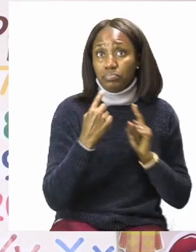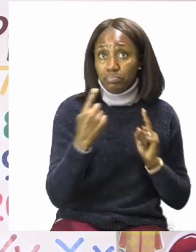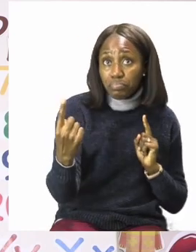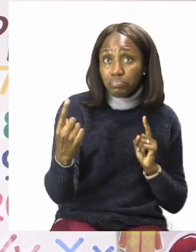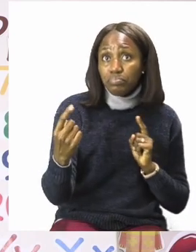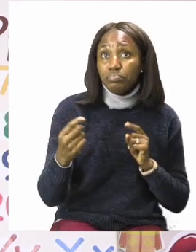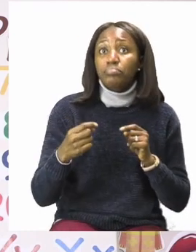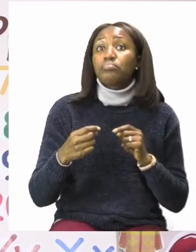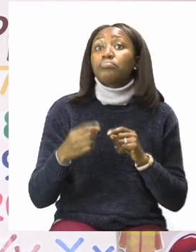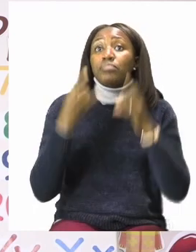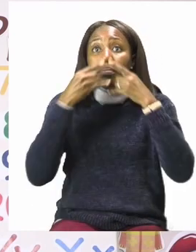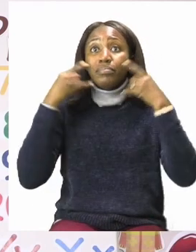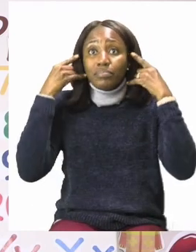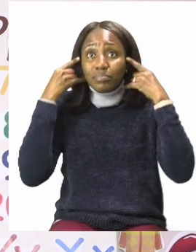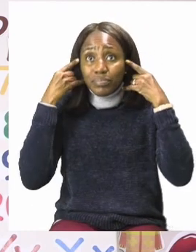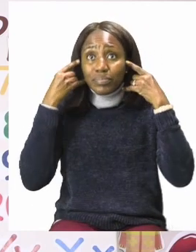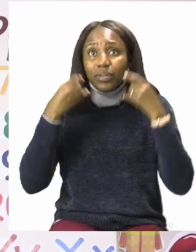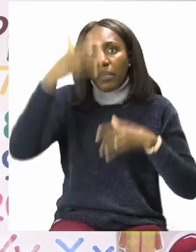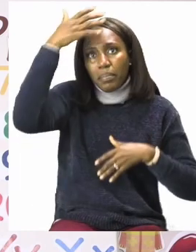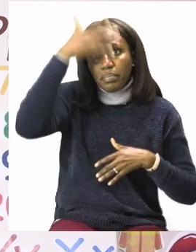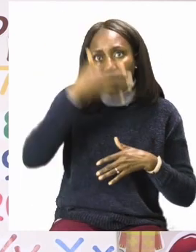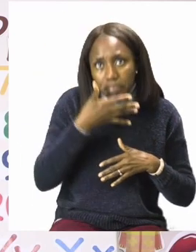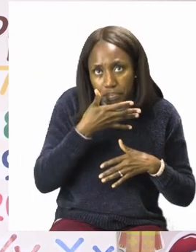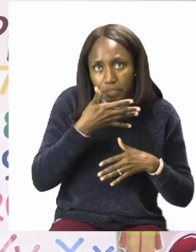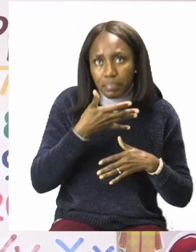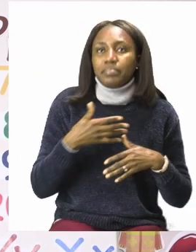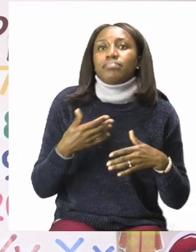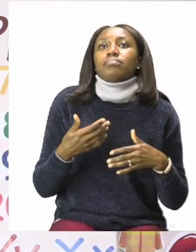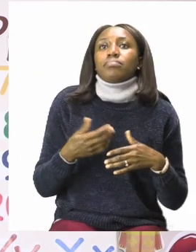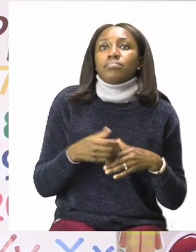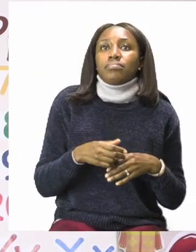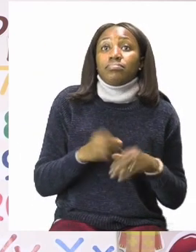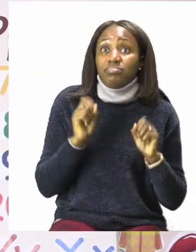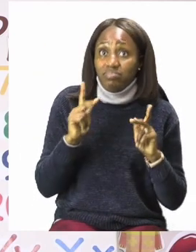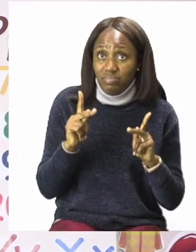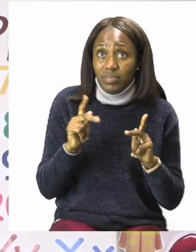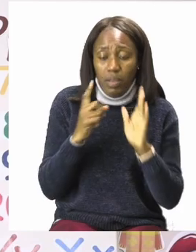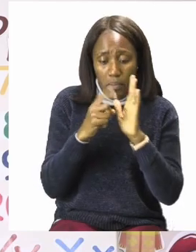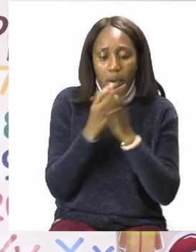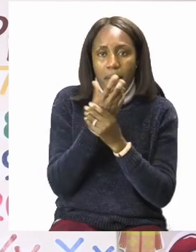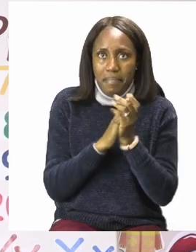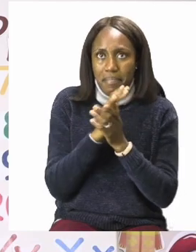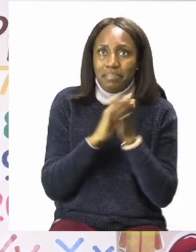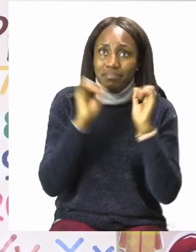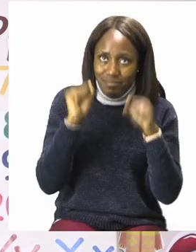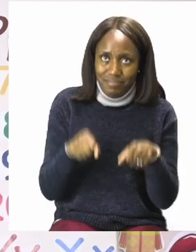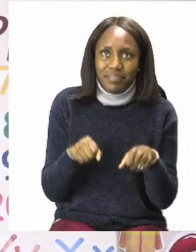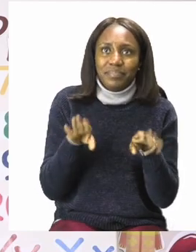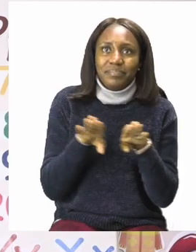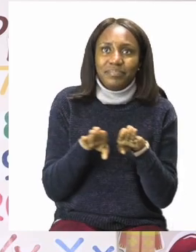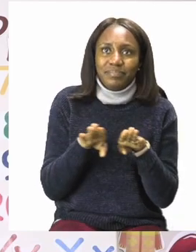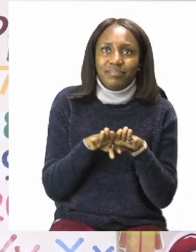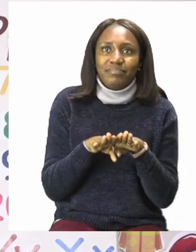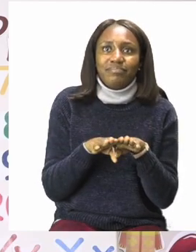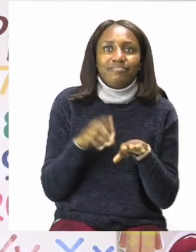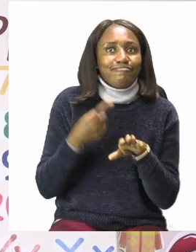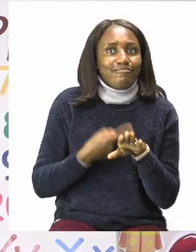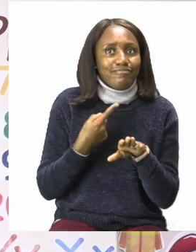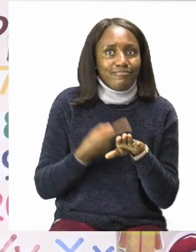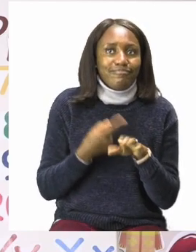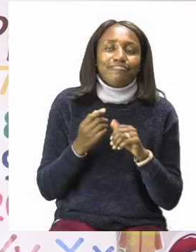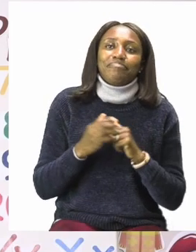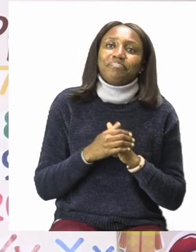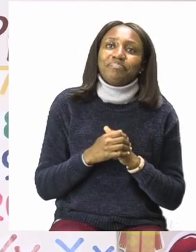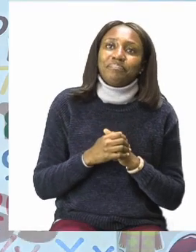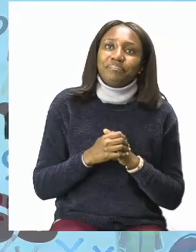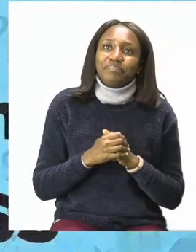are far away from them by checking with your hands beside you and in front of you. Make sure your hands are dry before